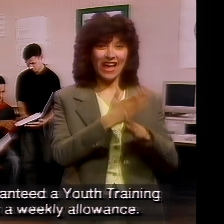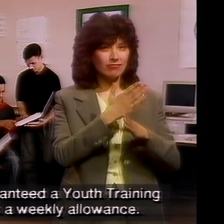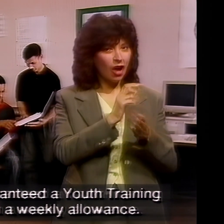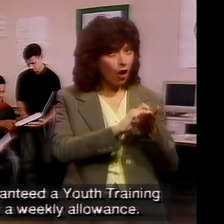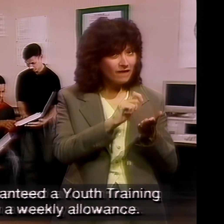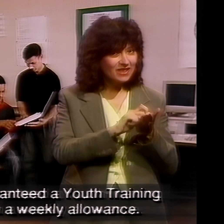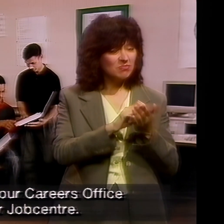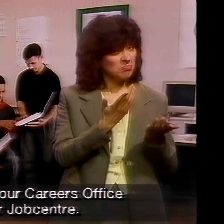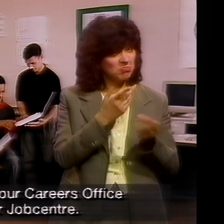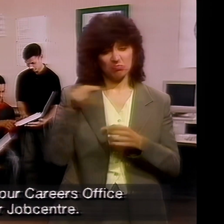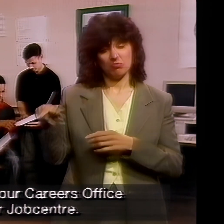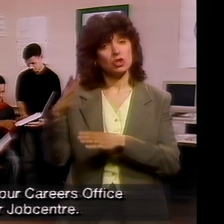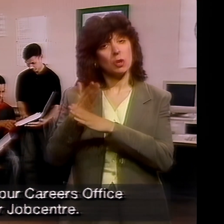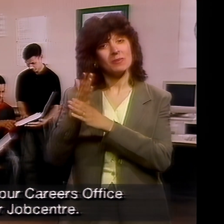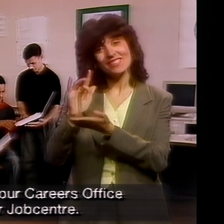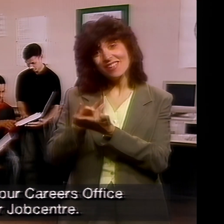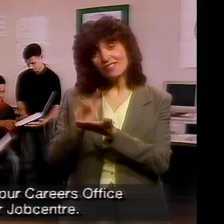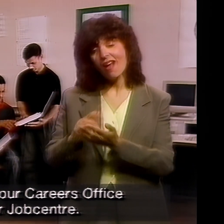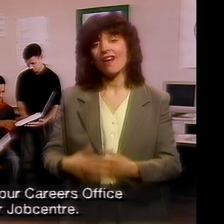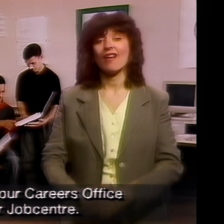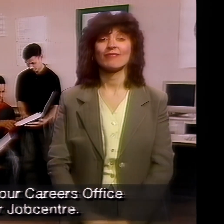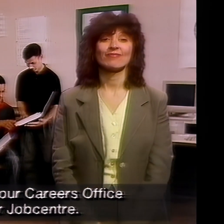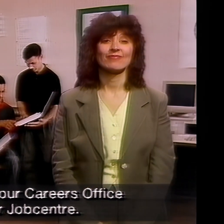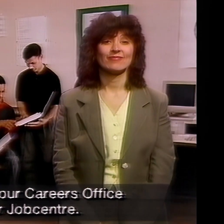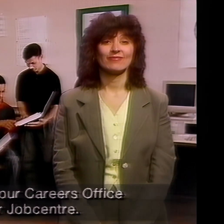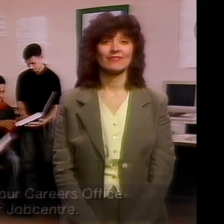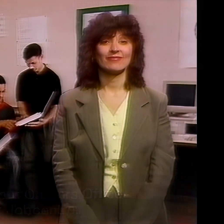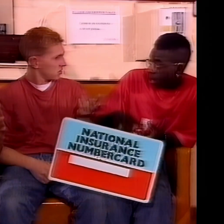allowance. Ask at your careers office or job centre.